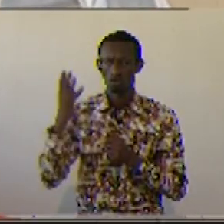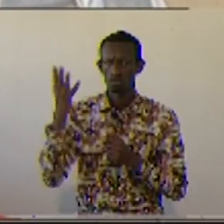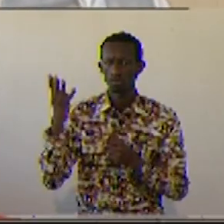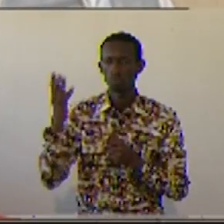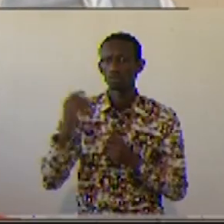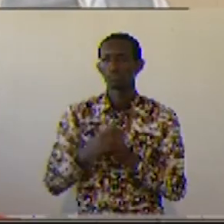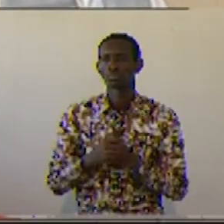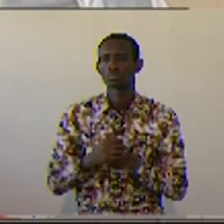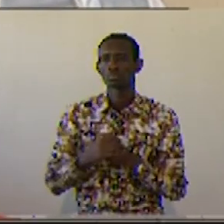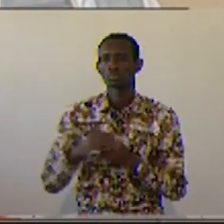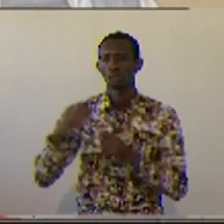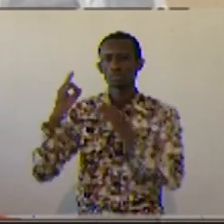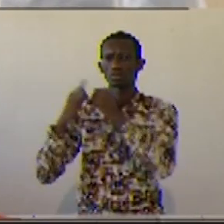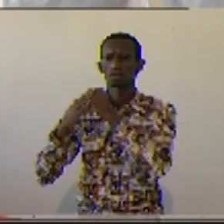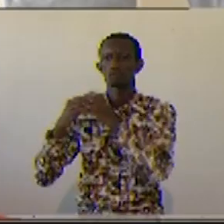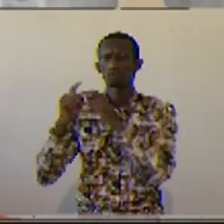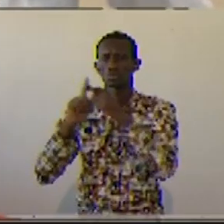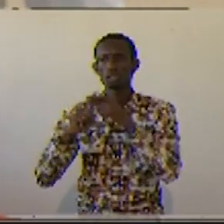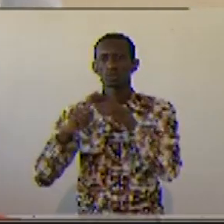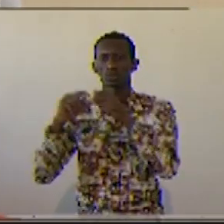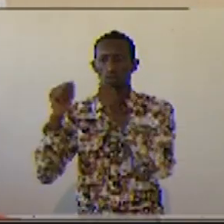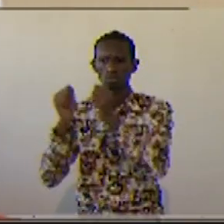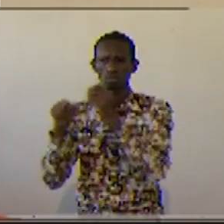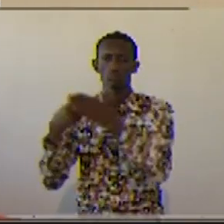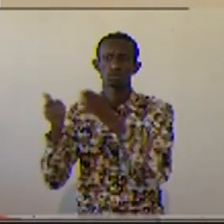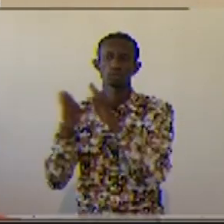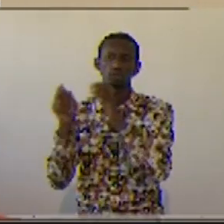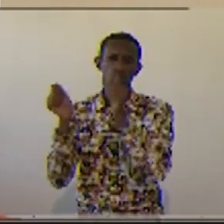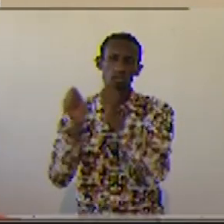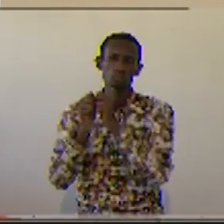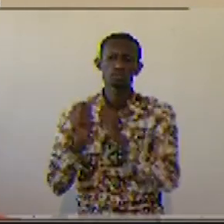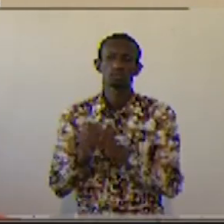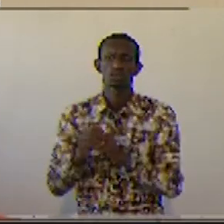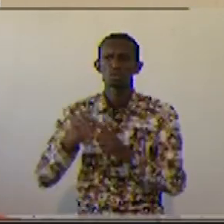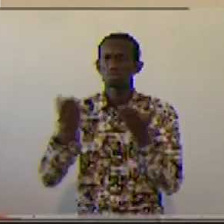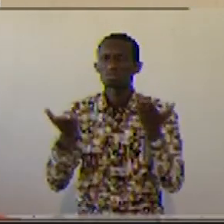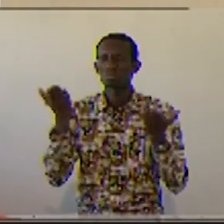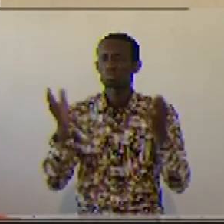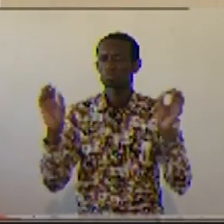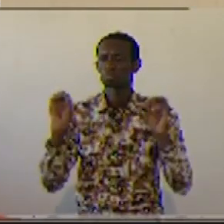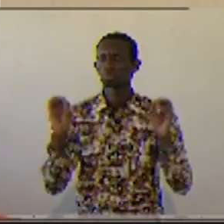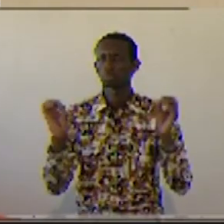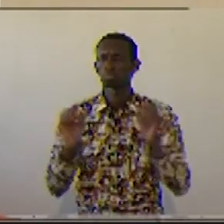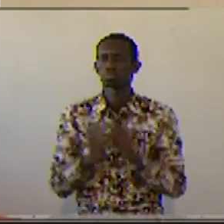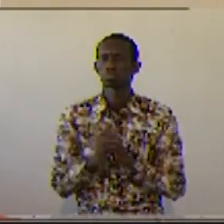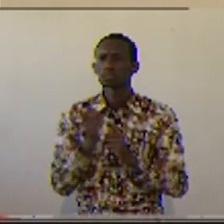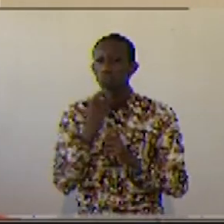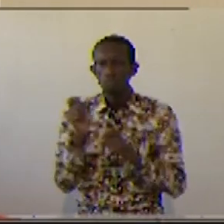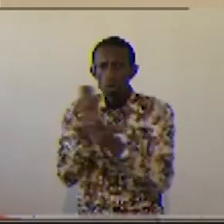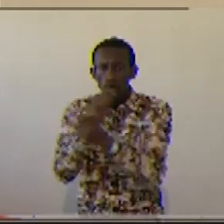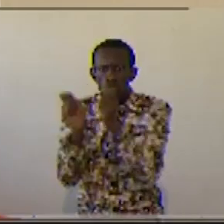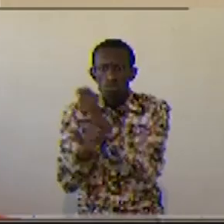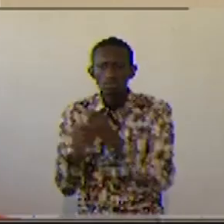4, 8, 10. So what we have here is not balanced. So we have to change